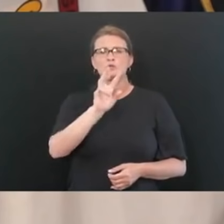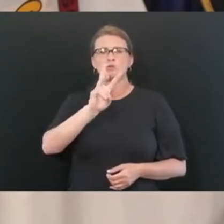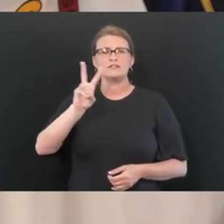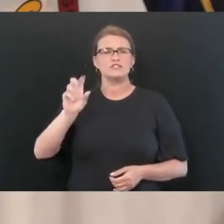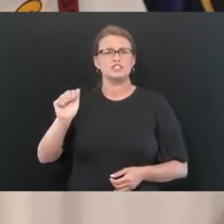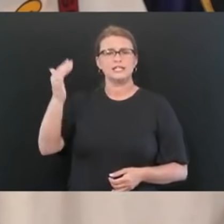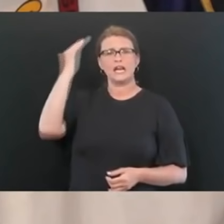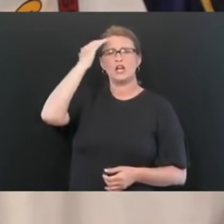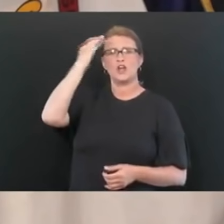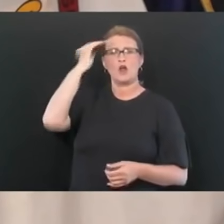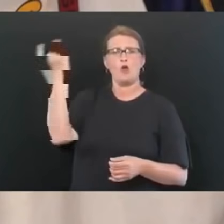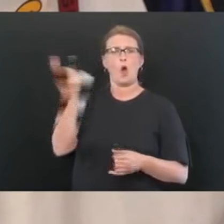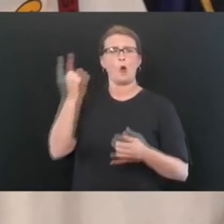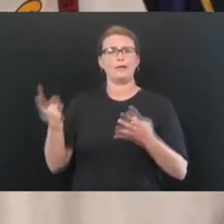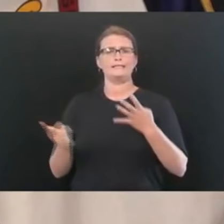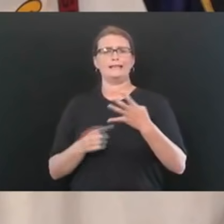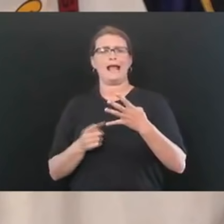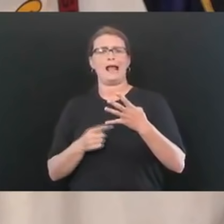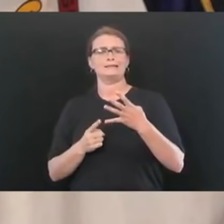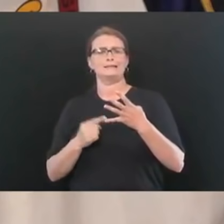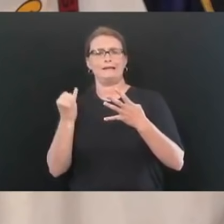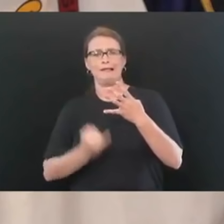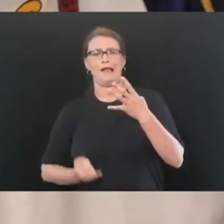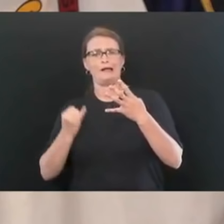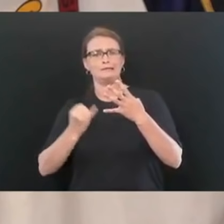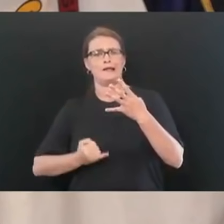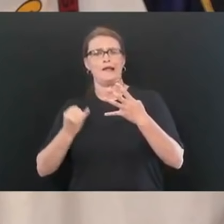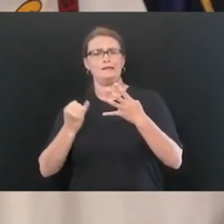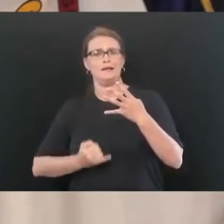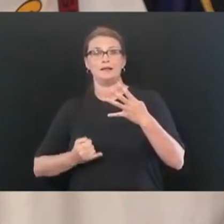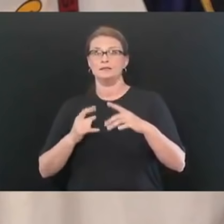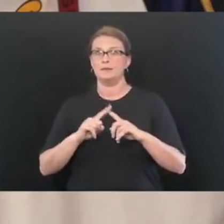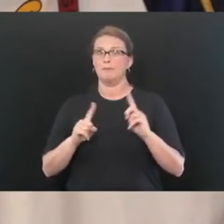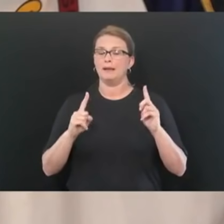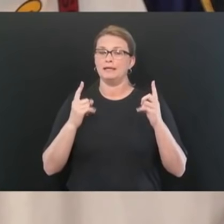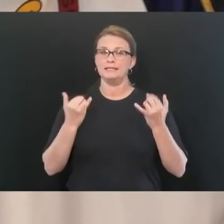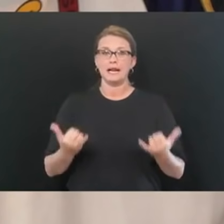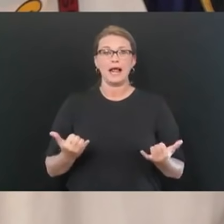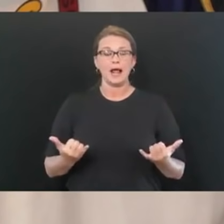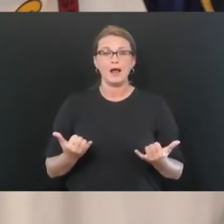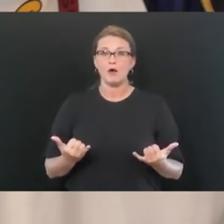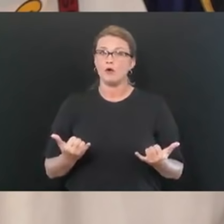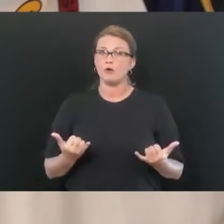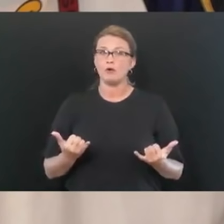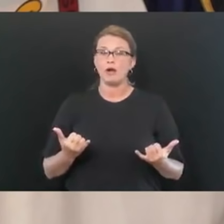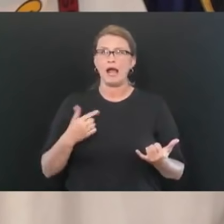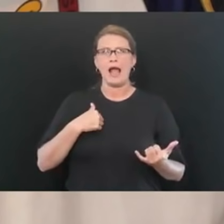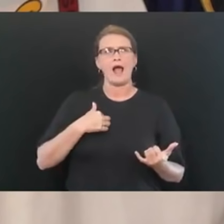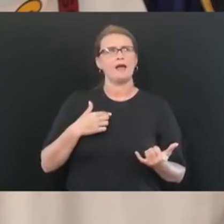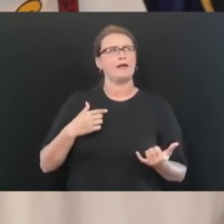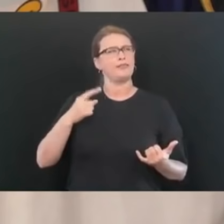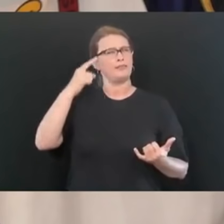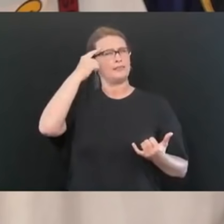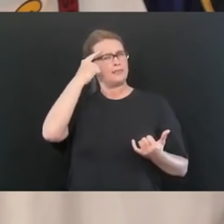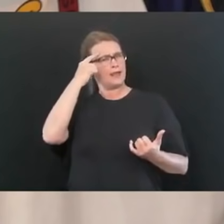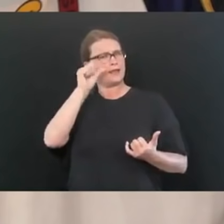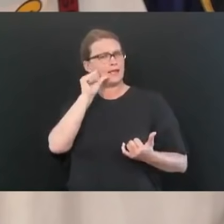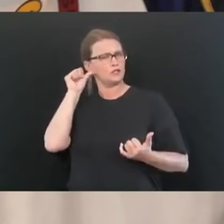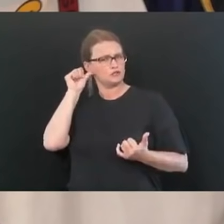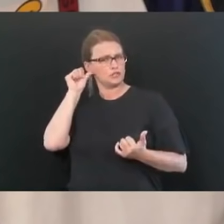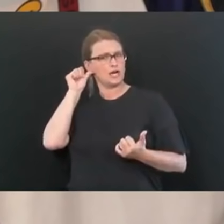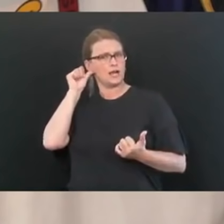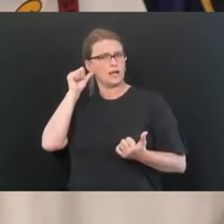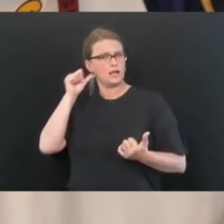Today, West Virginians, because of you, again, I think yesterday, we were